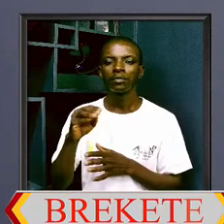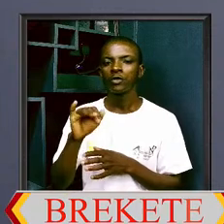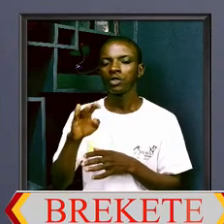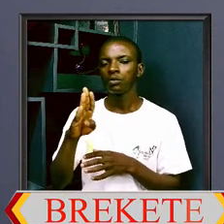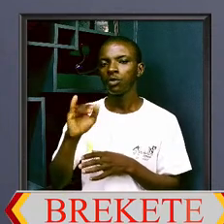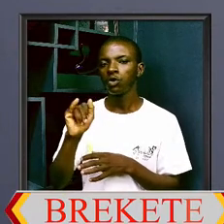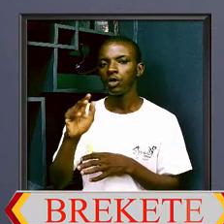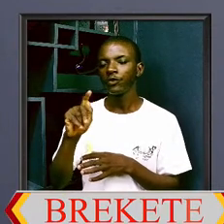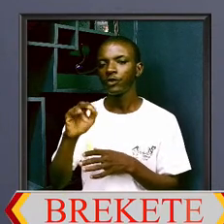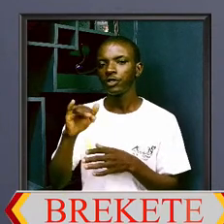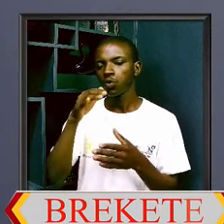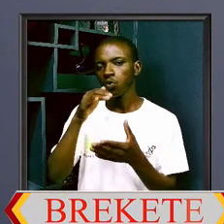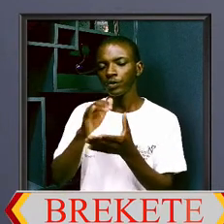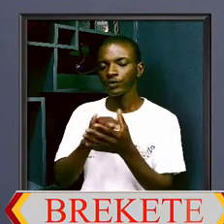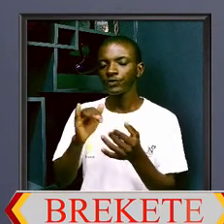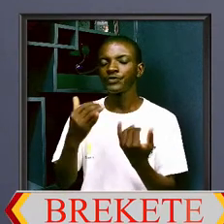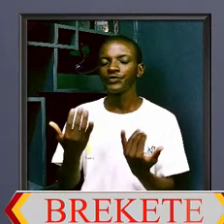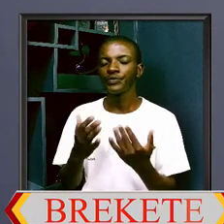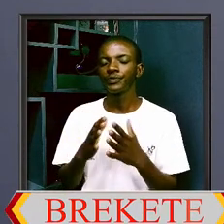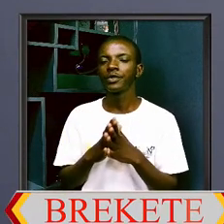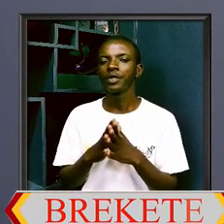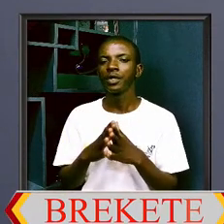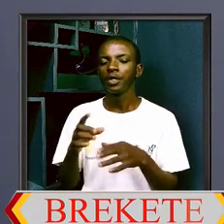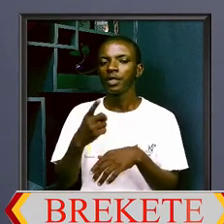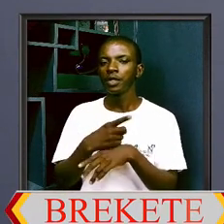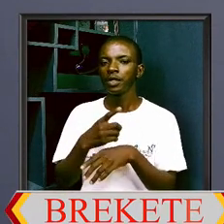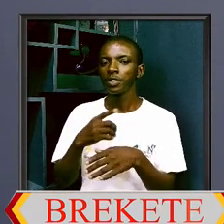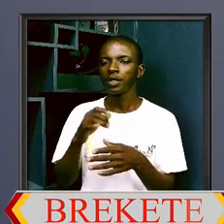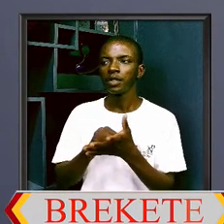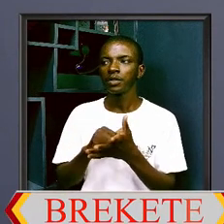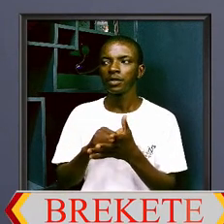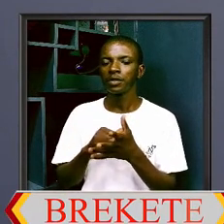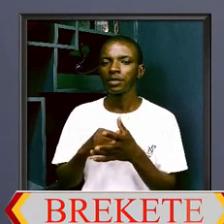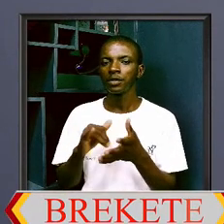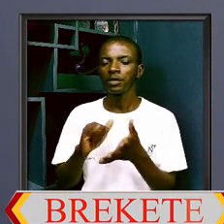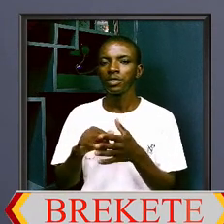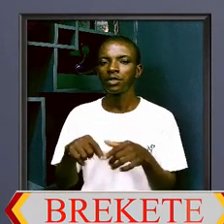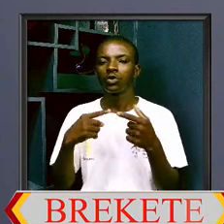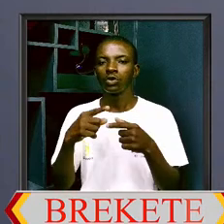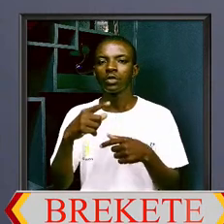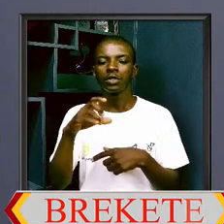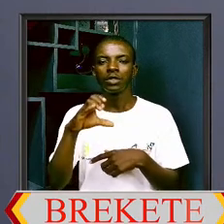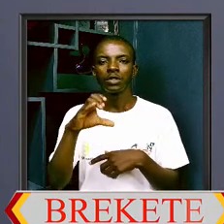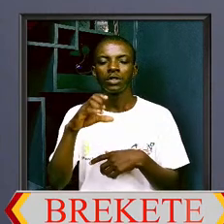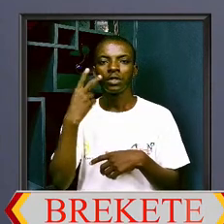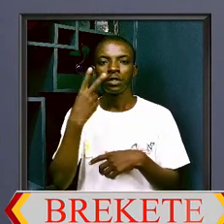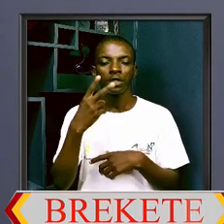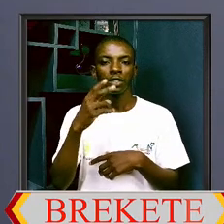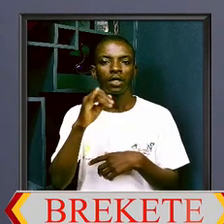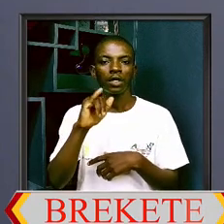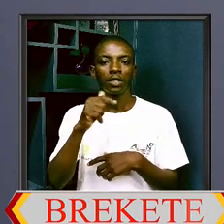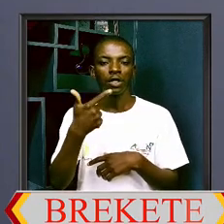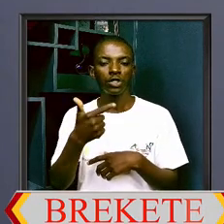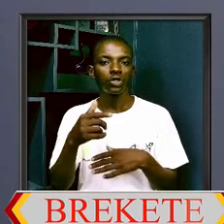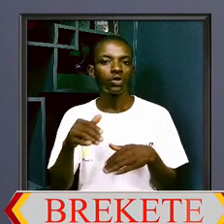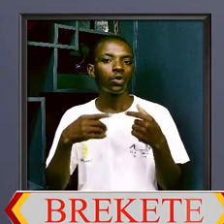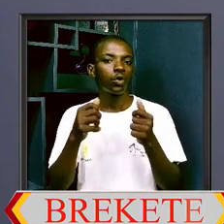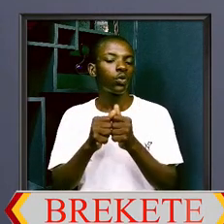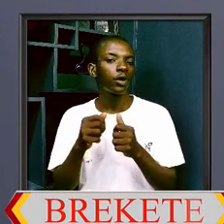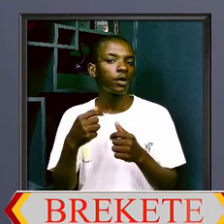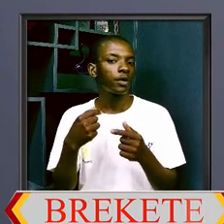man sir we the day we where we go see IG I I go carry you